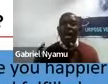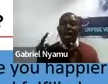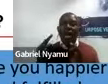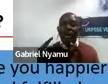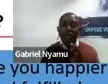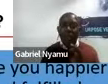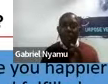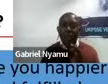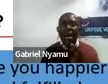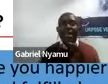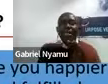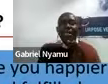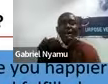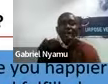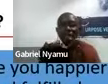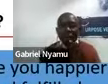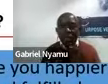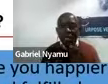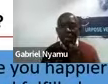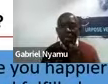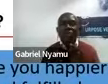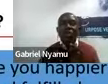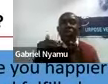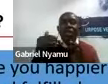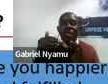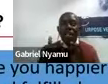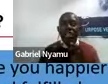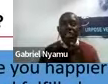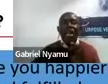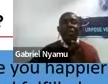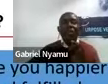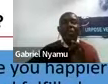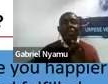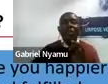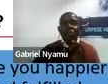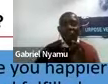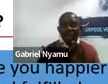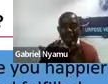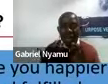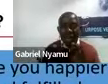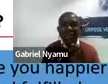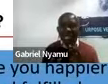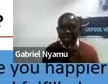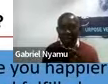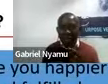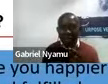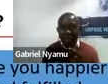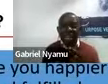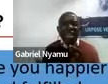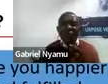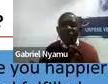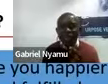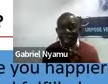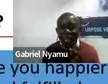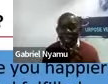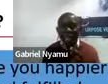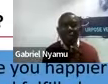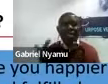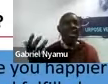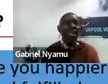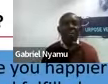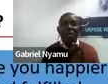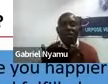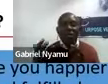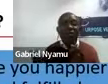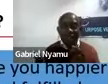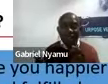used my employer as a sponsor to stage and actually be able to expedite myself. So I didn't have to resign. I had to